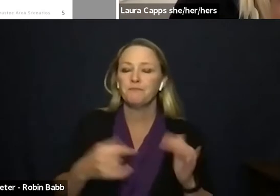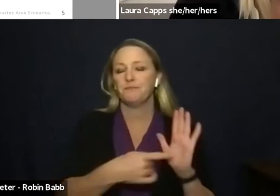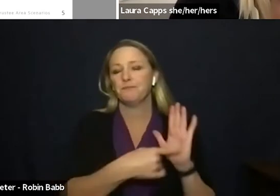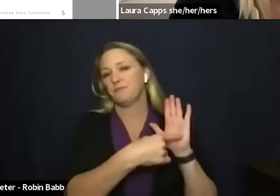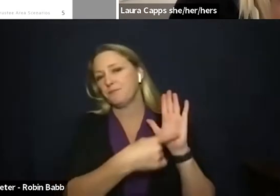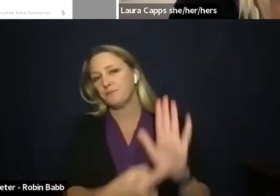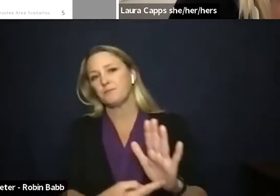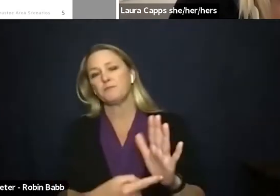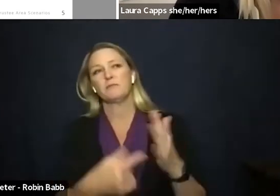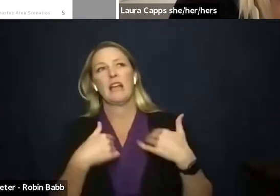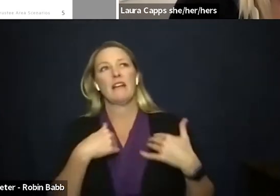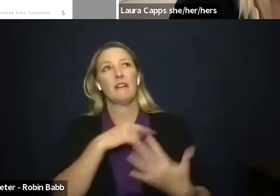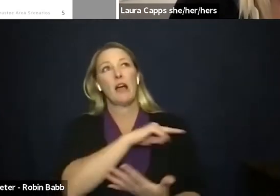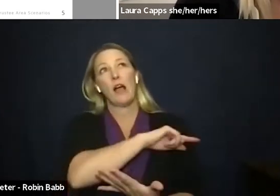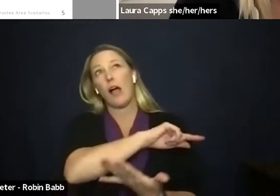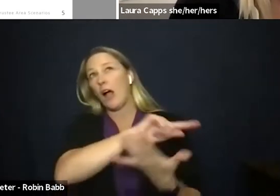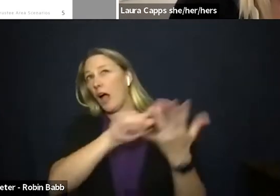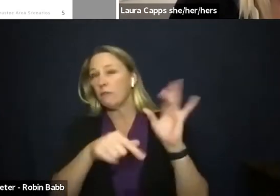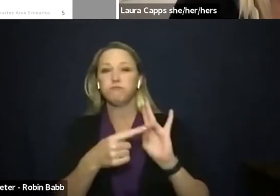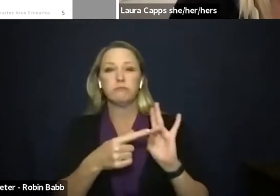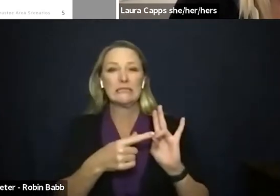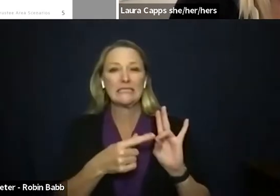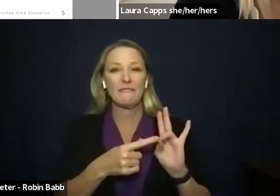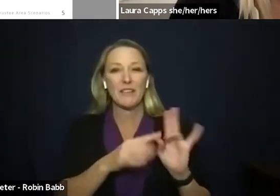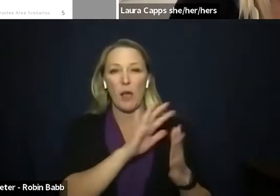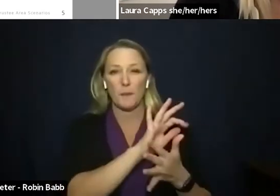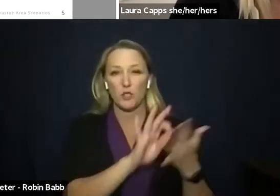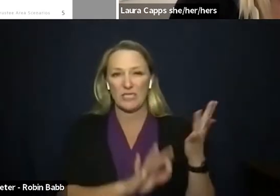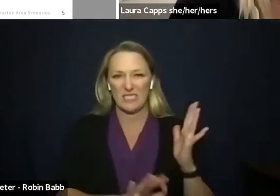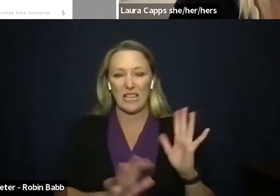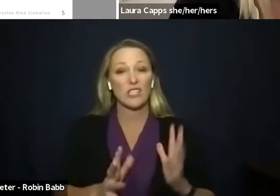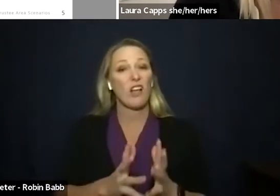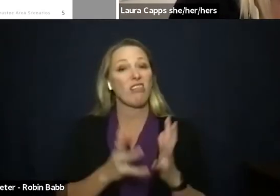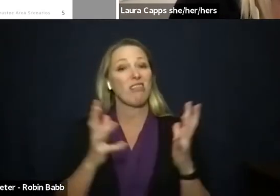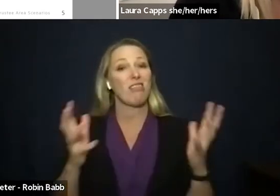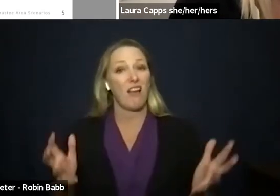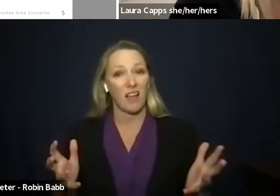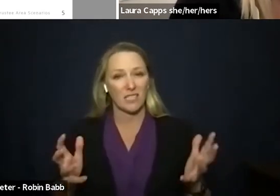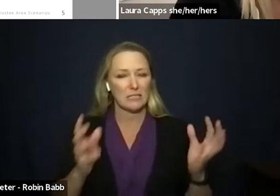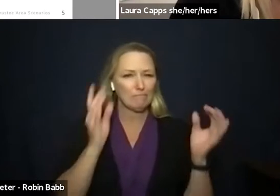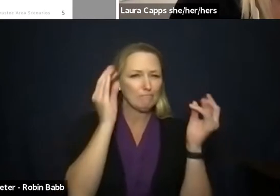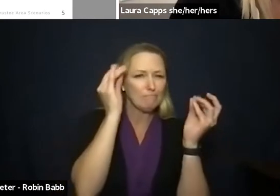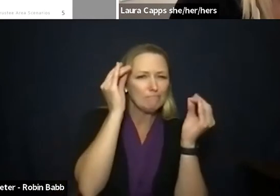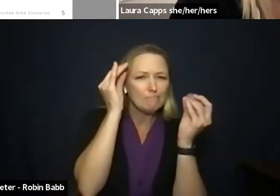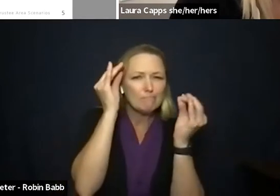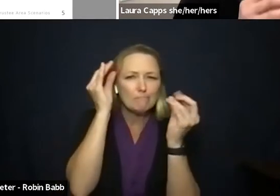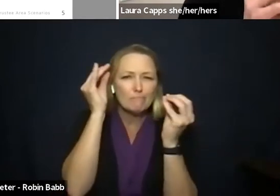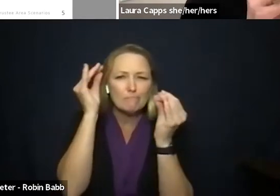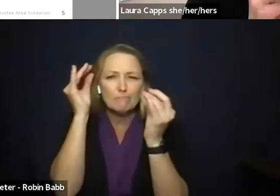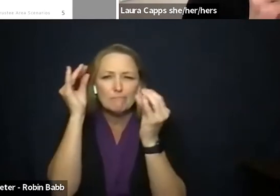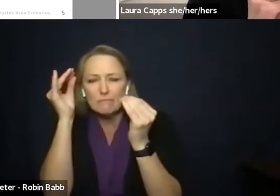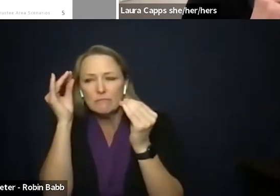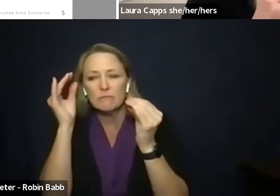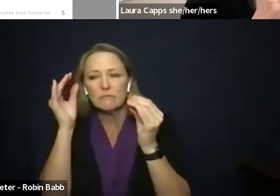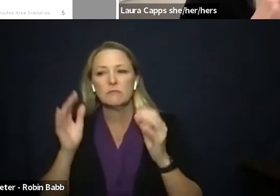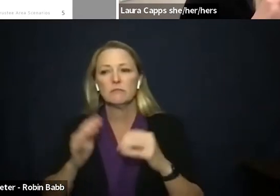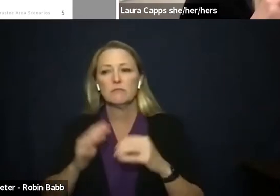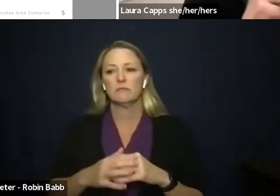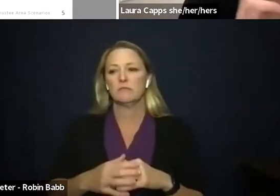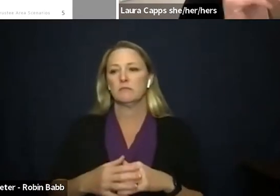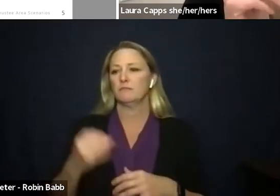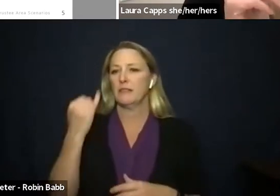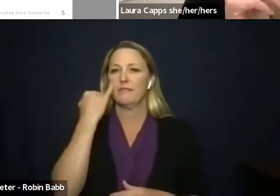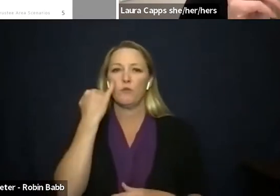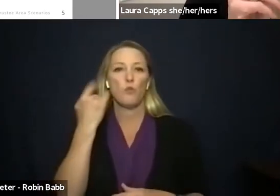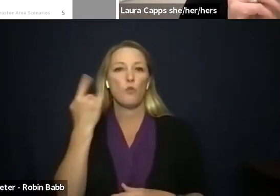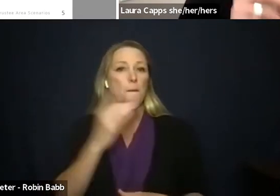have seven scenarios which is which is a lot uh it's a lot to consider too if you were to uh have a board member make a motion